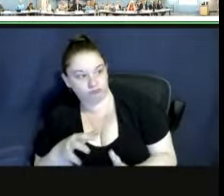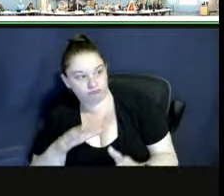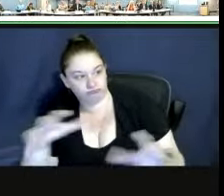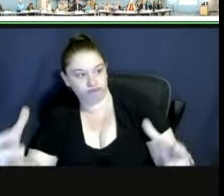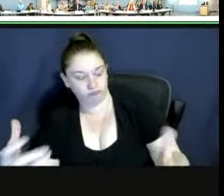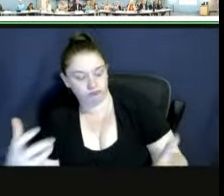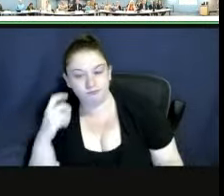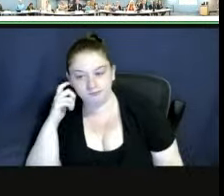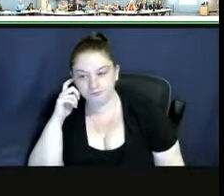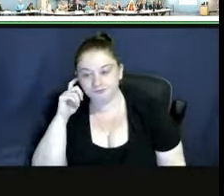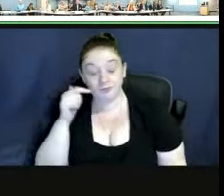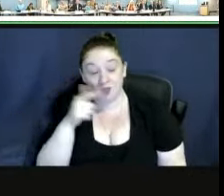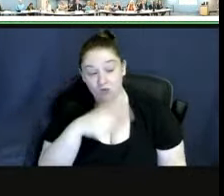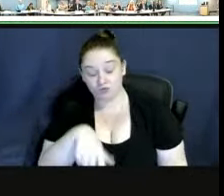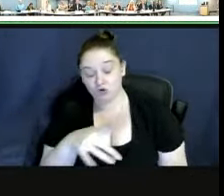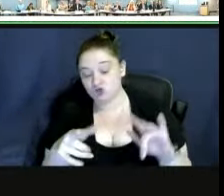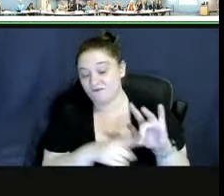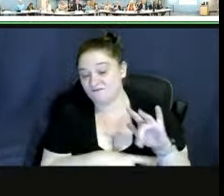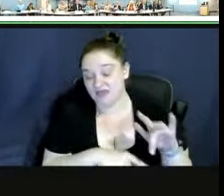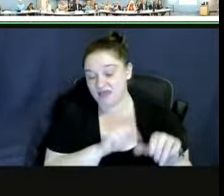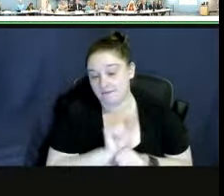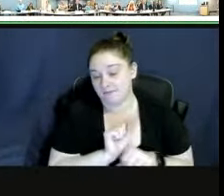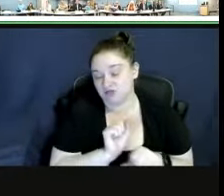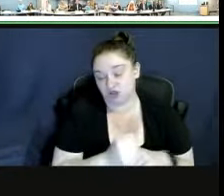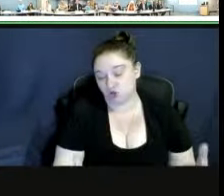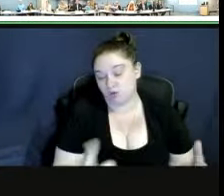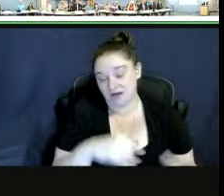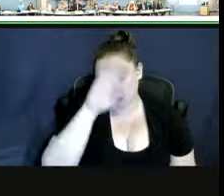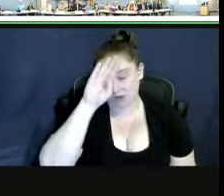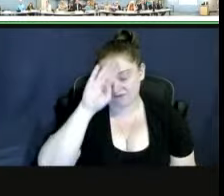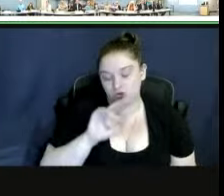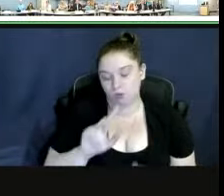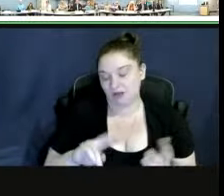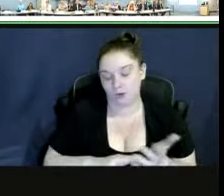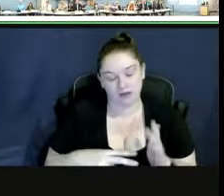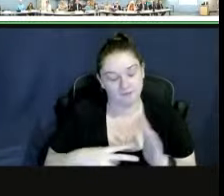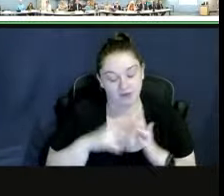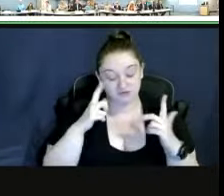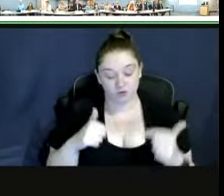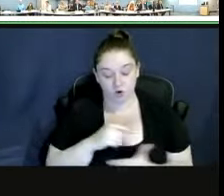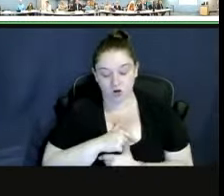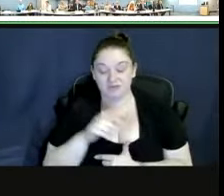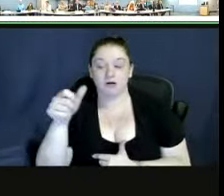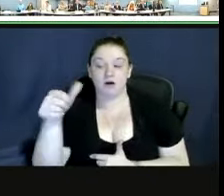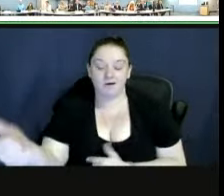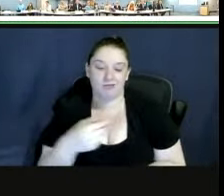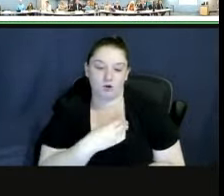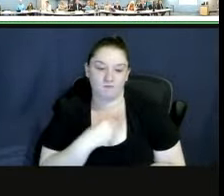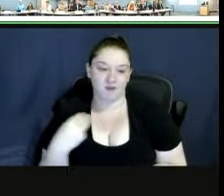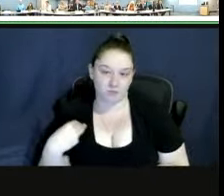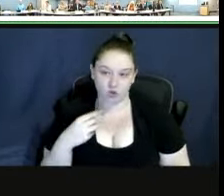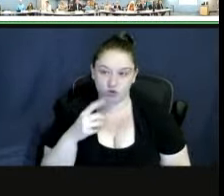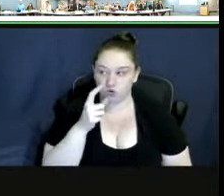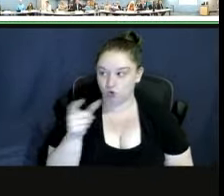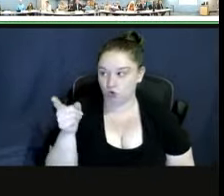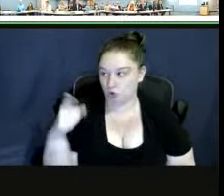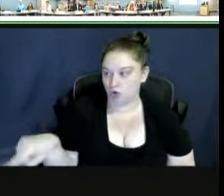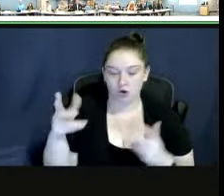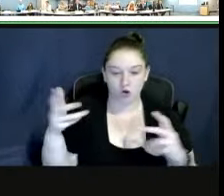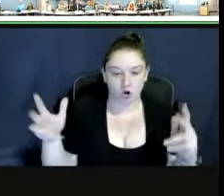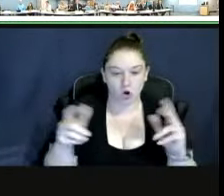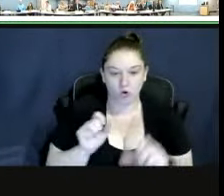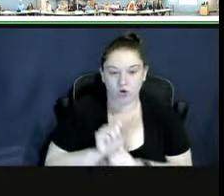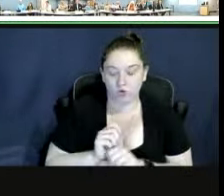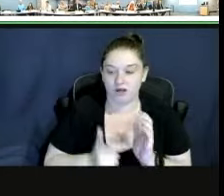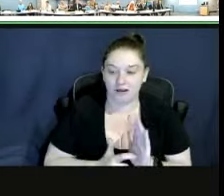These are vacant positions in the fire department. So what this really means for us is other members who are already working mandatory